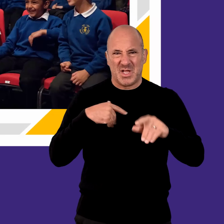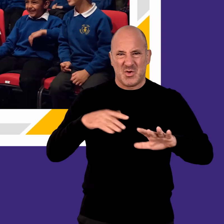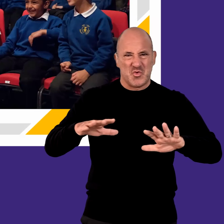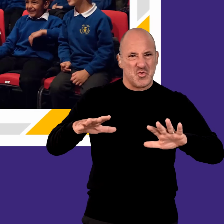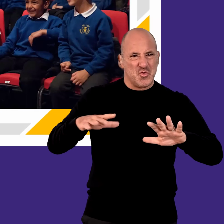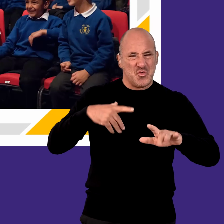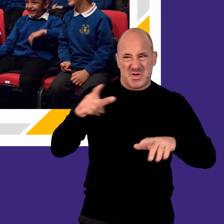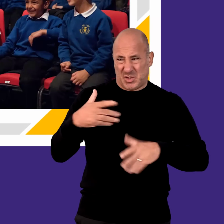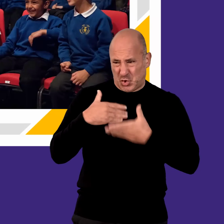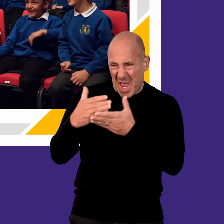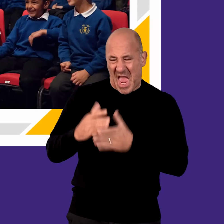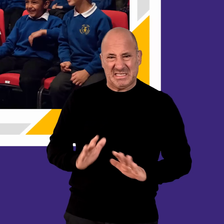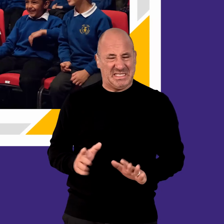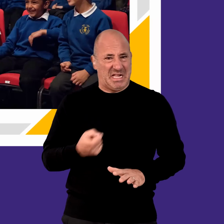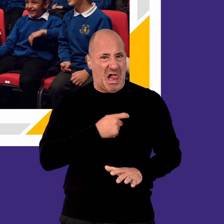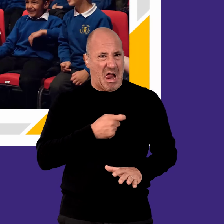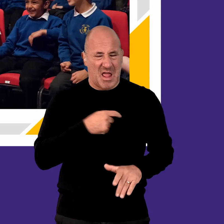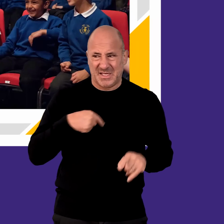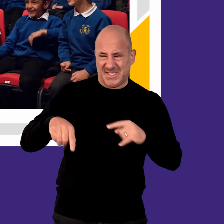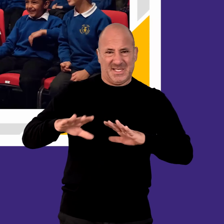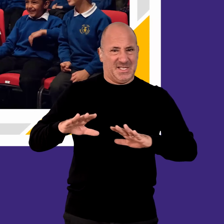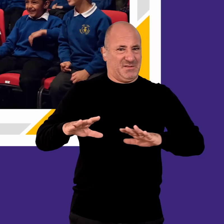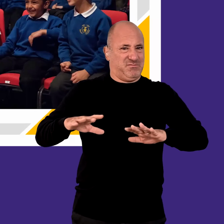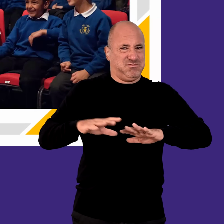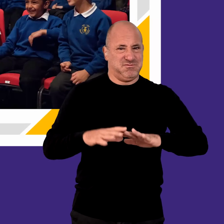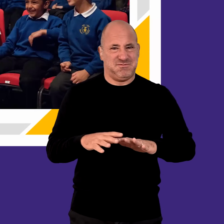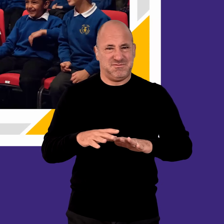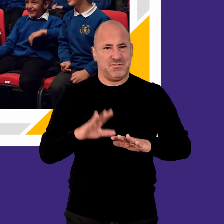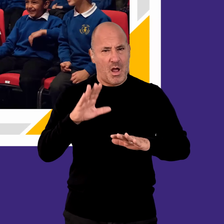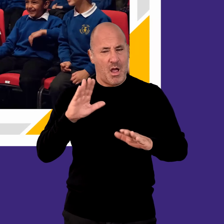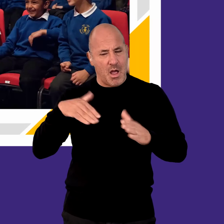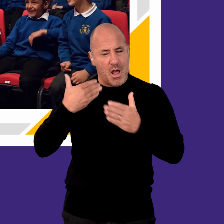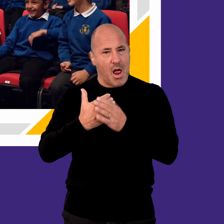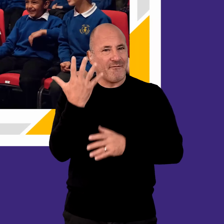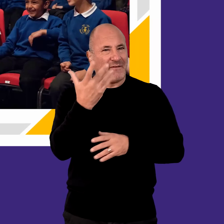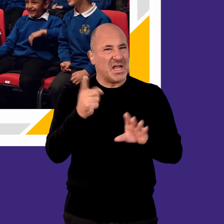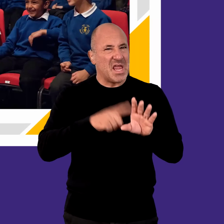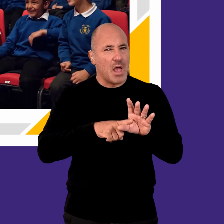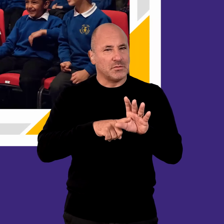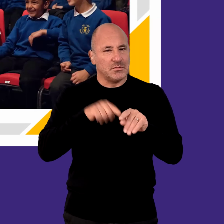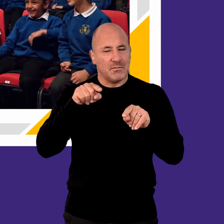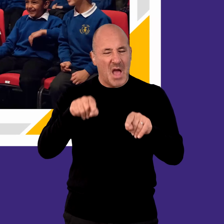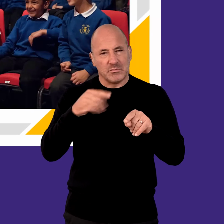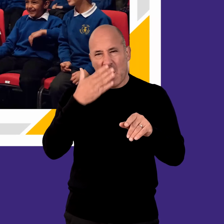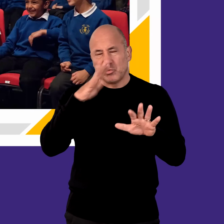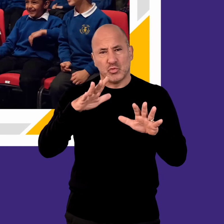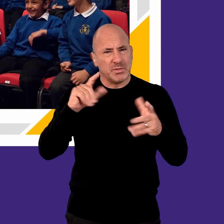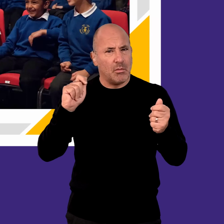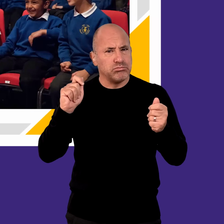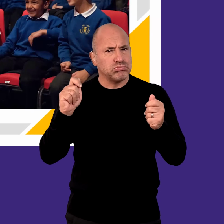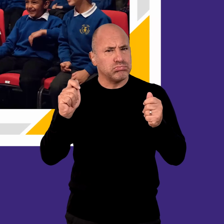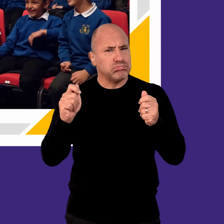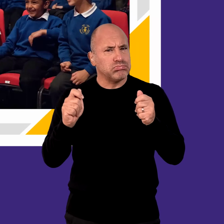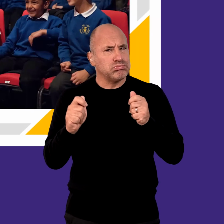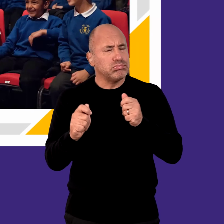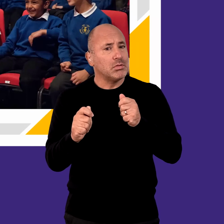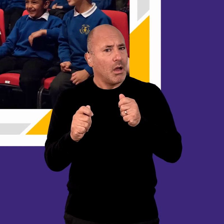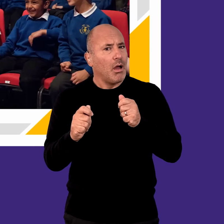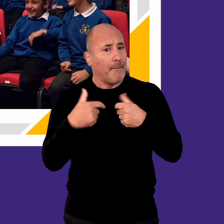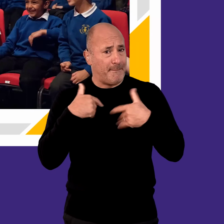Tees Valley, it felt very competitive. It felt like everyone was really nervous about sharing. I think I've seen that culture